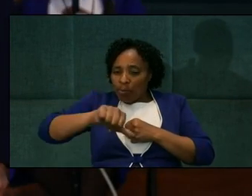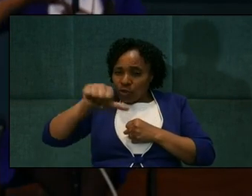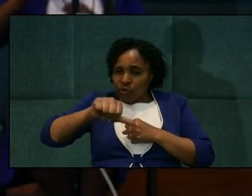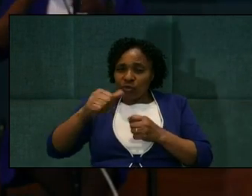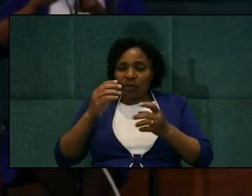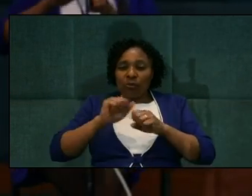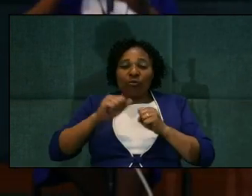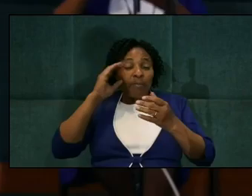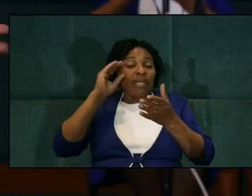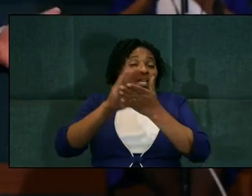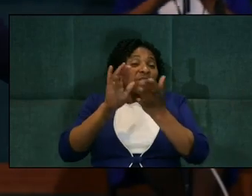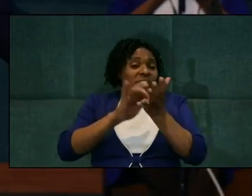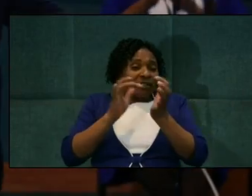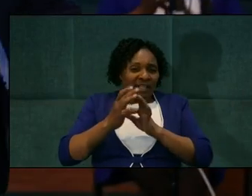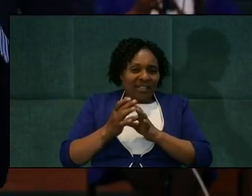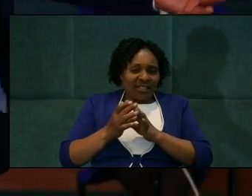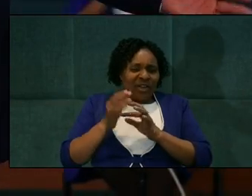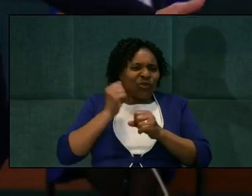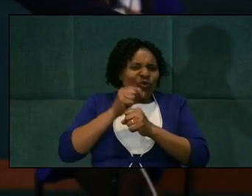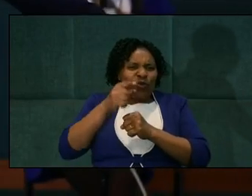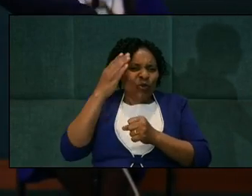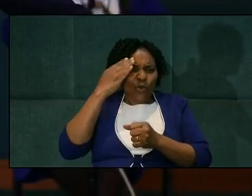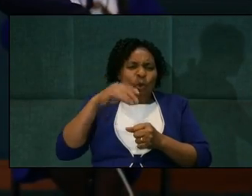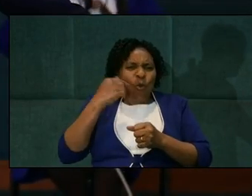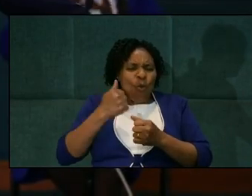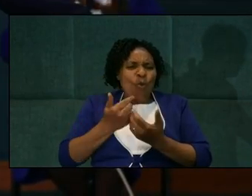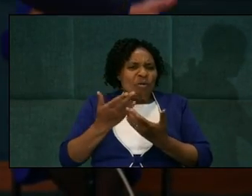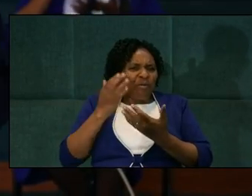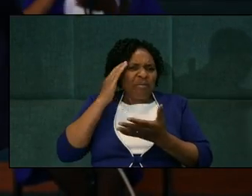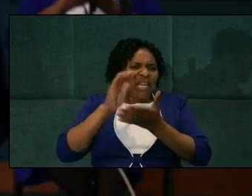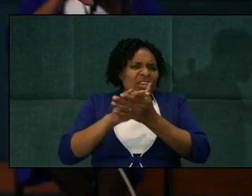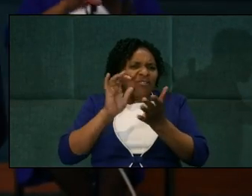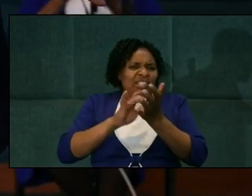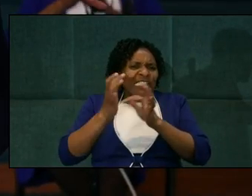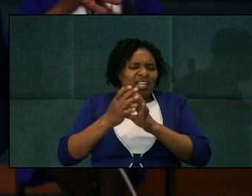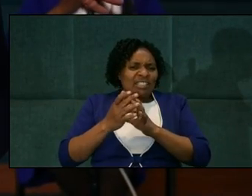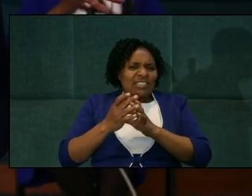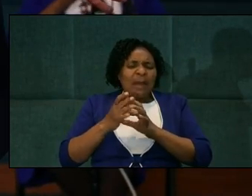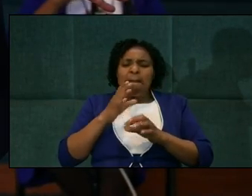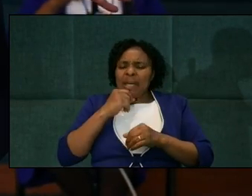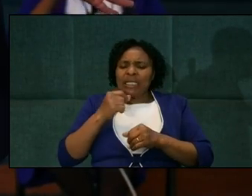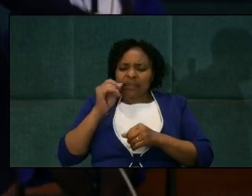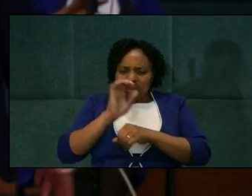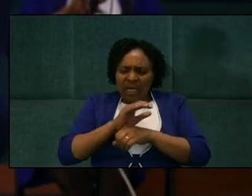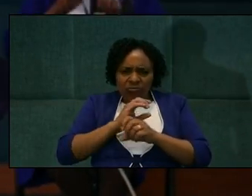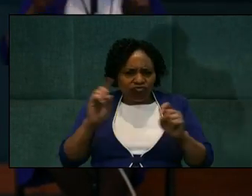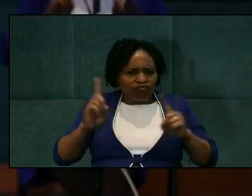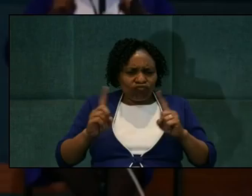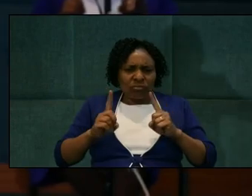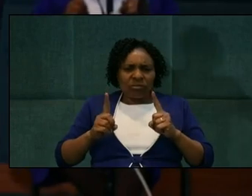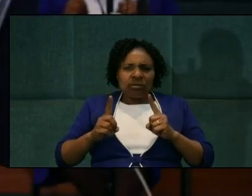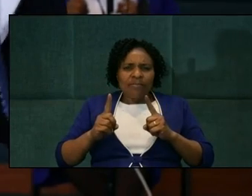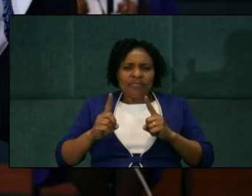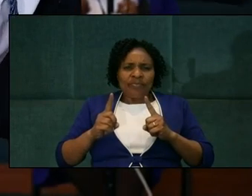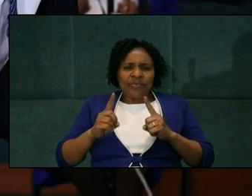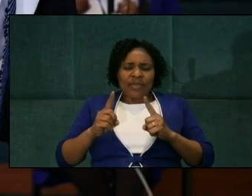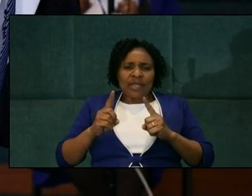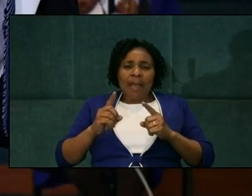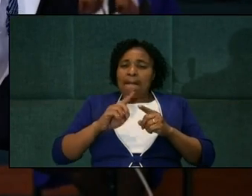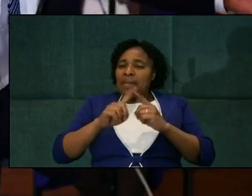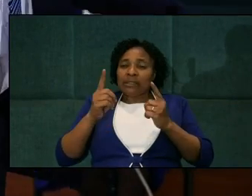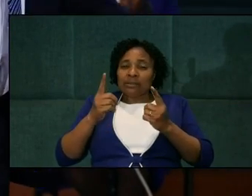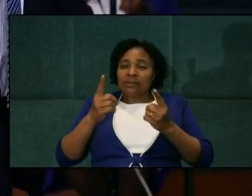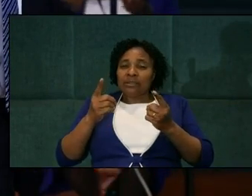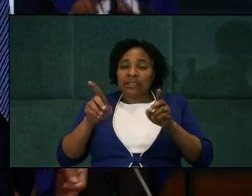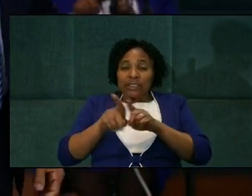Jesus. You know who believe in Jesus? The centurion. He's not a churchman. Ha! But he believe in